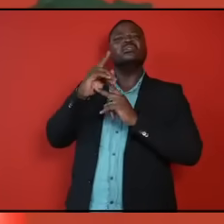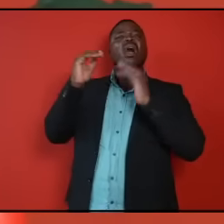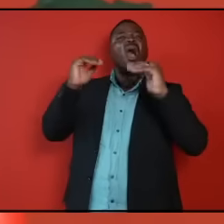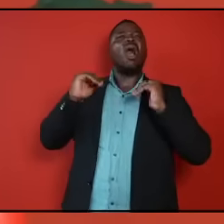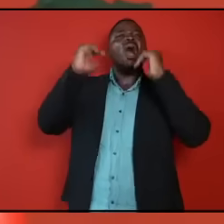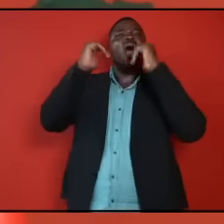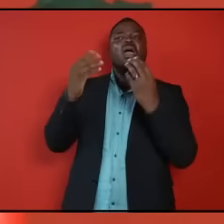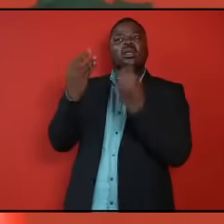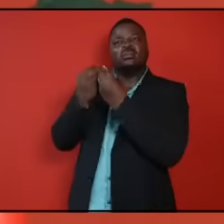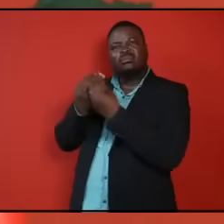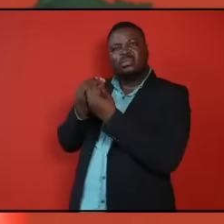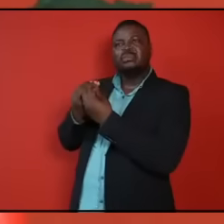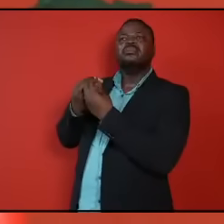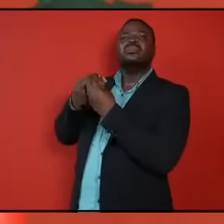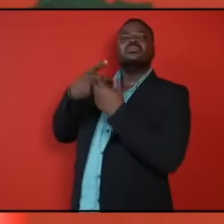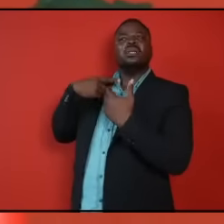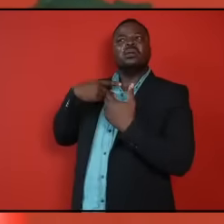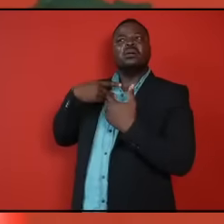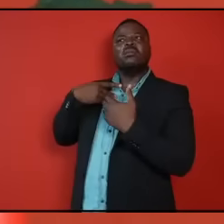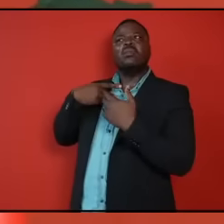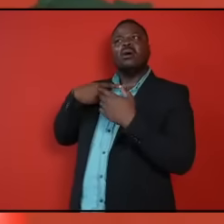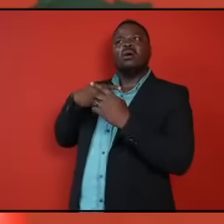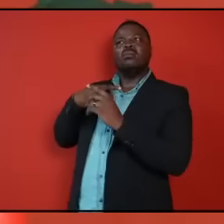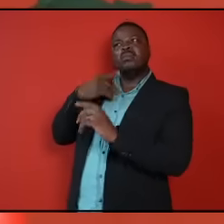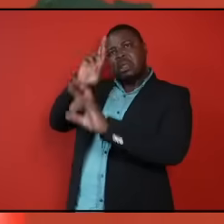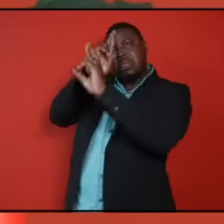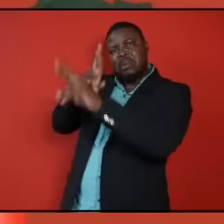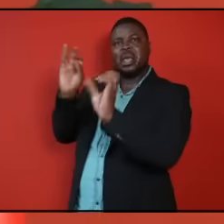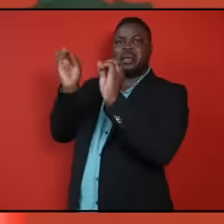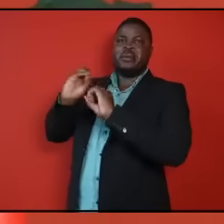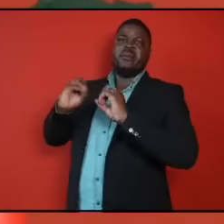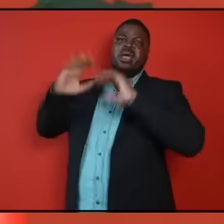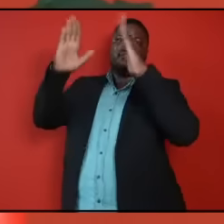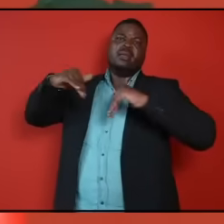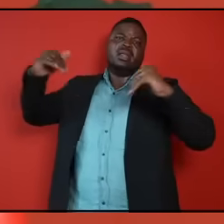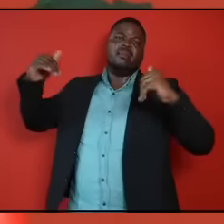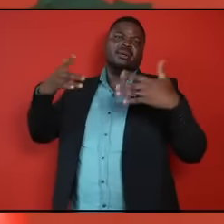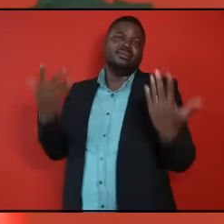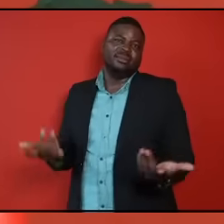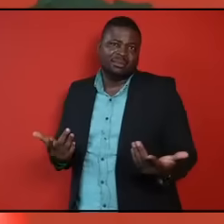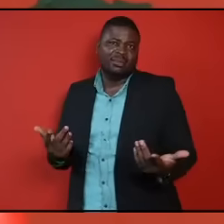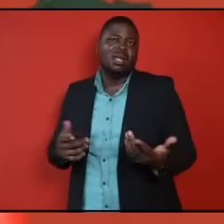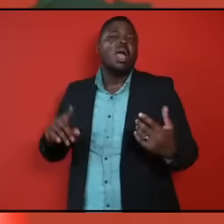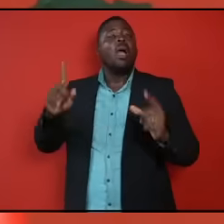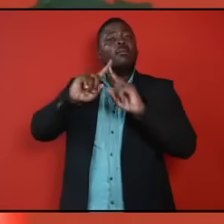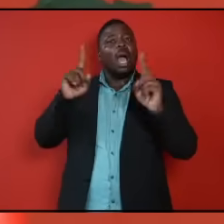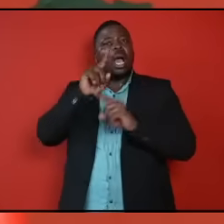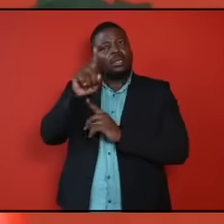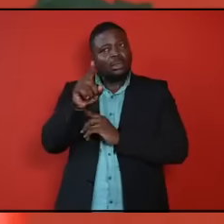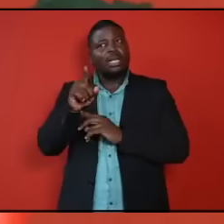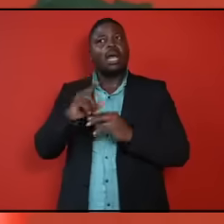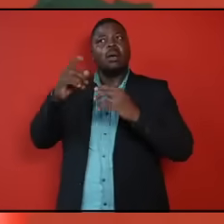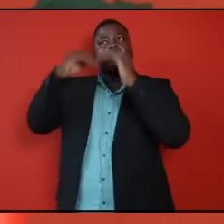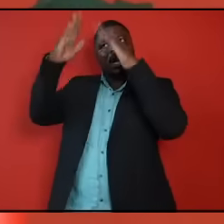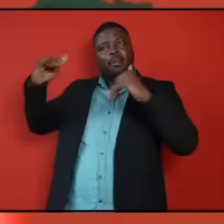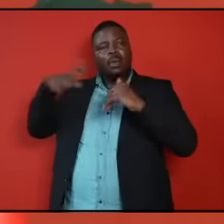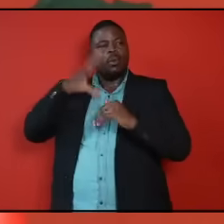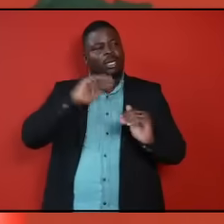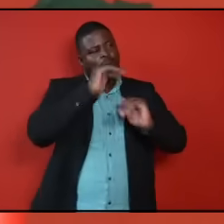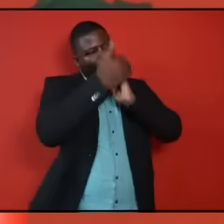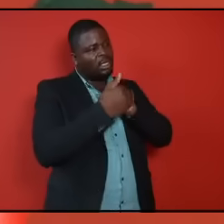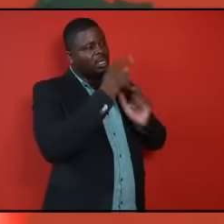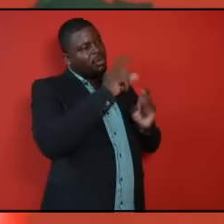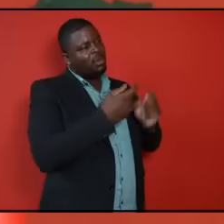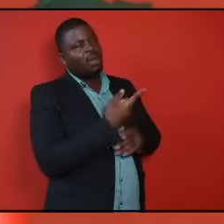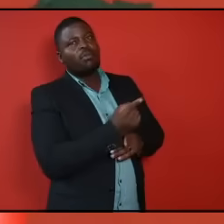treatment when current mechanisms of safety have been significantly adequate so far. The EFF